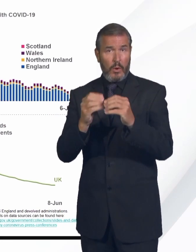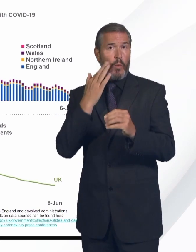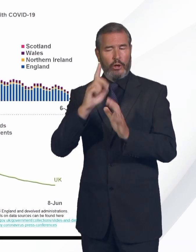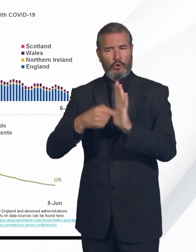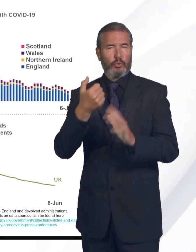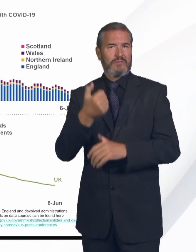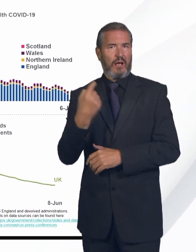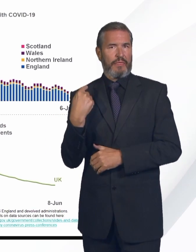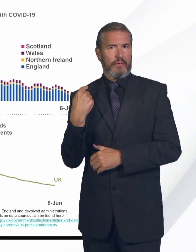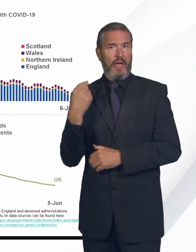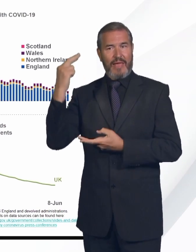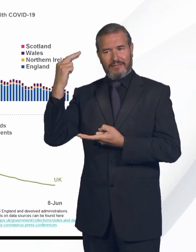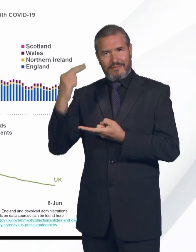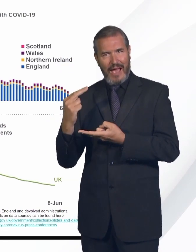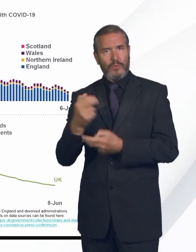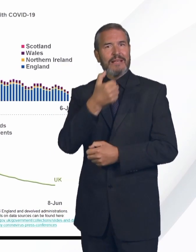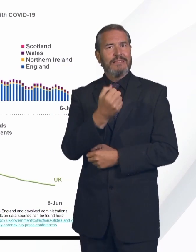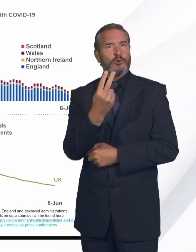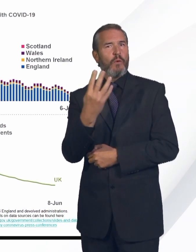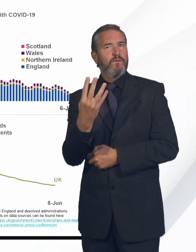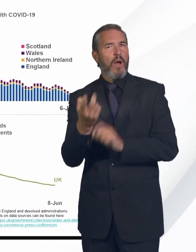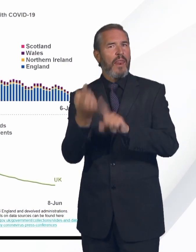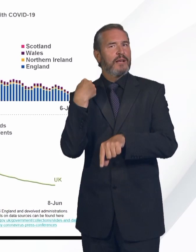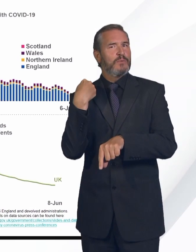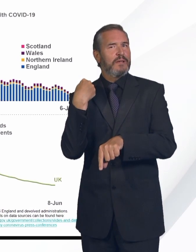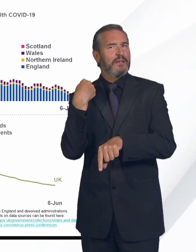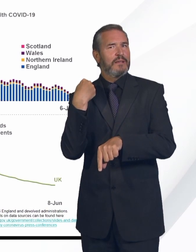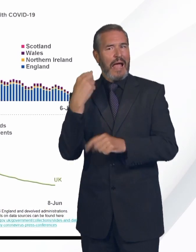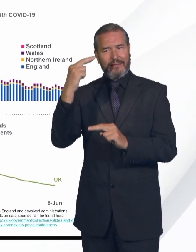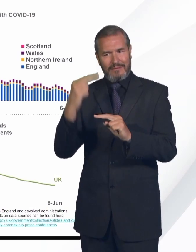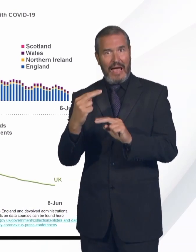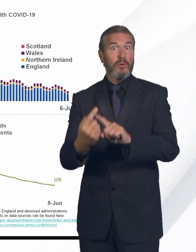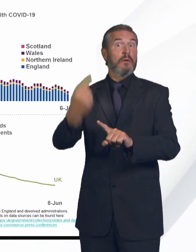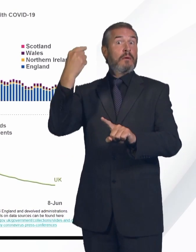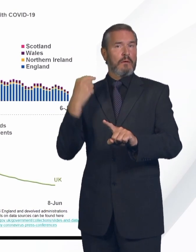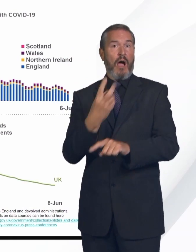June, down from 624 a week ago and down from a peak of